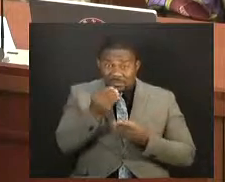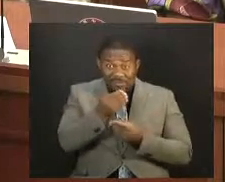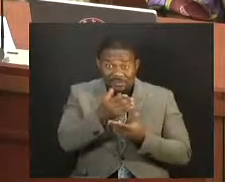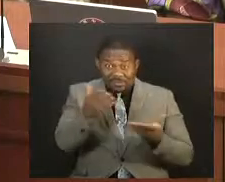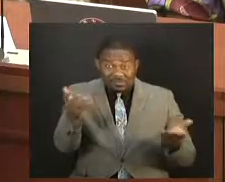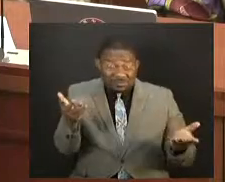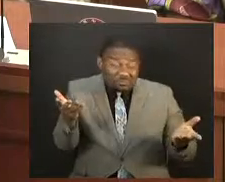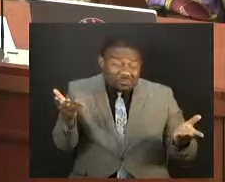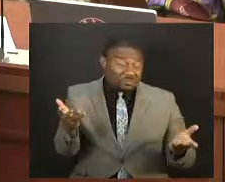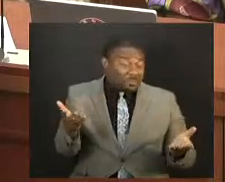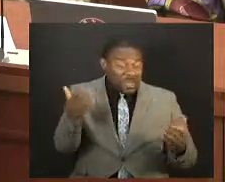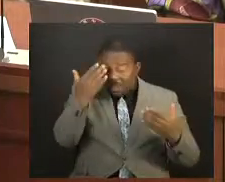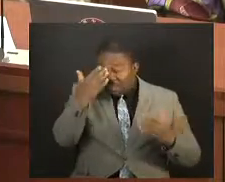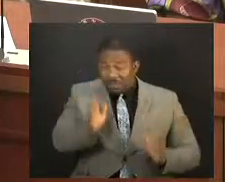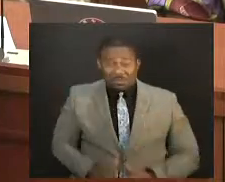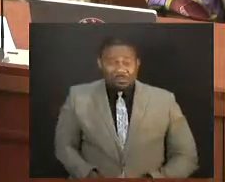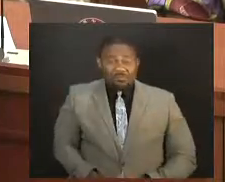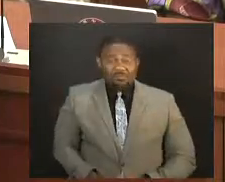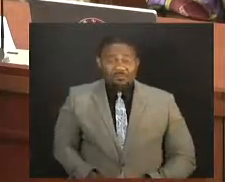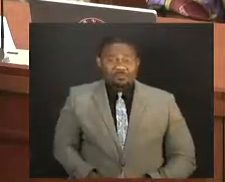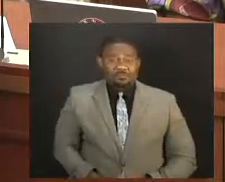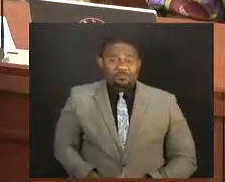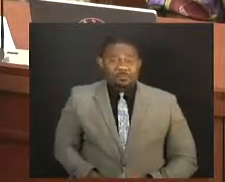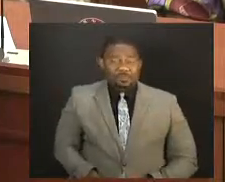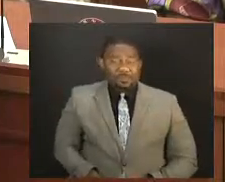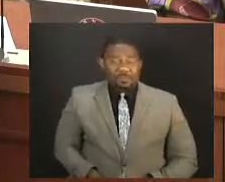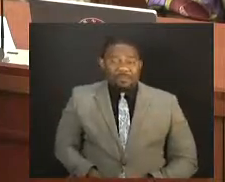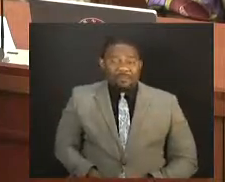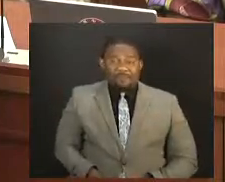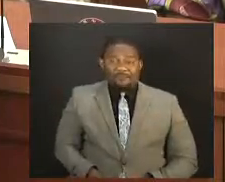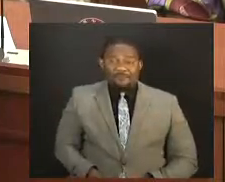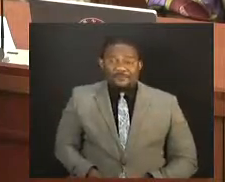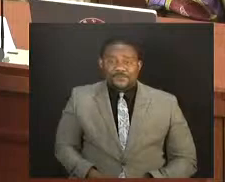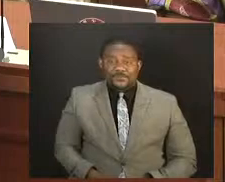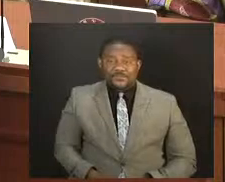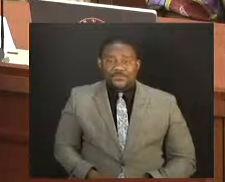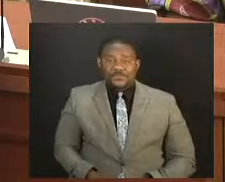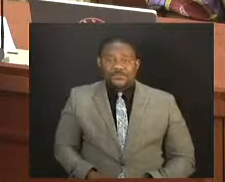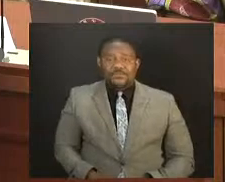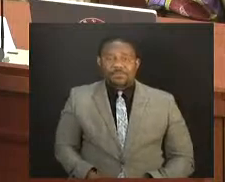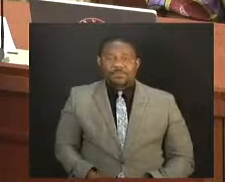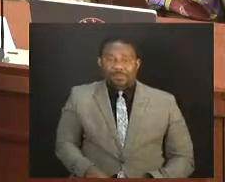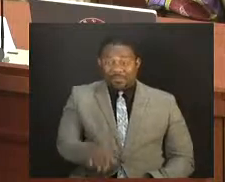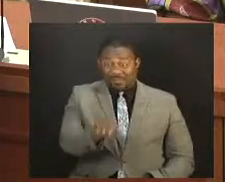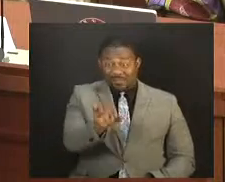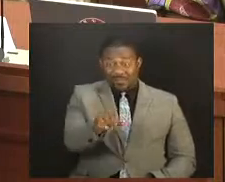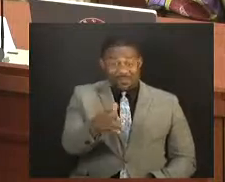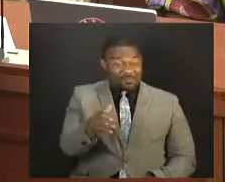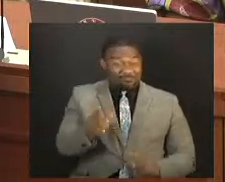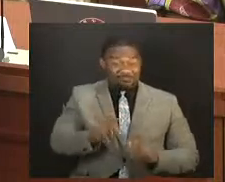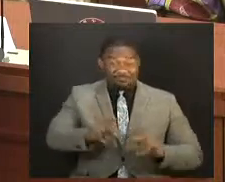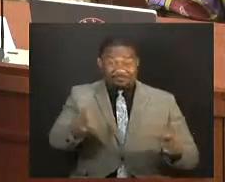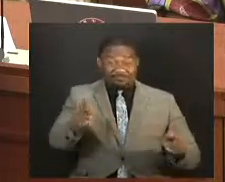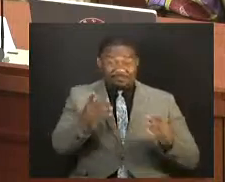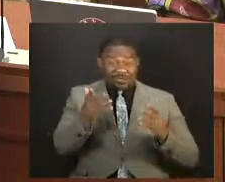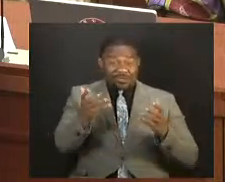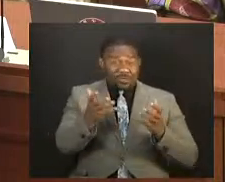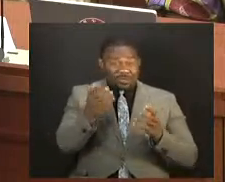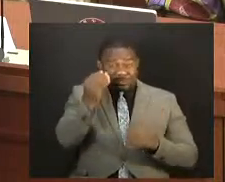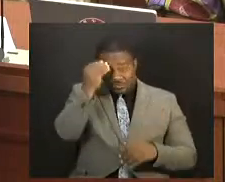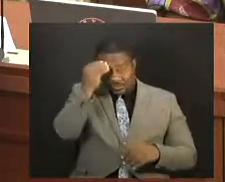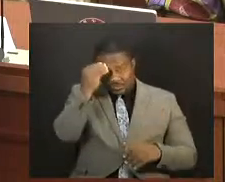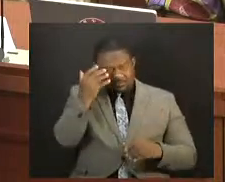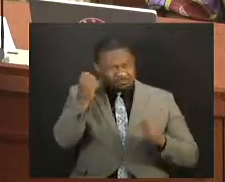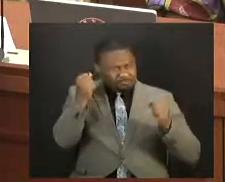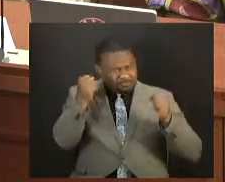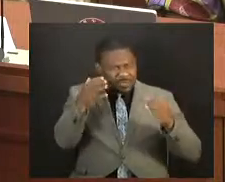providing. Mr. Speaker, this is a matter that the public has an interest. Thousands of people demonstrated in